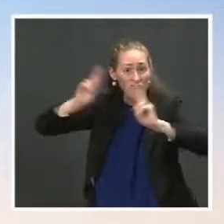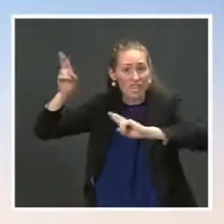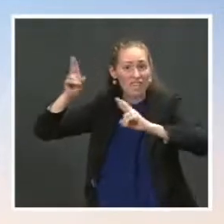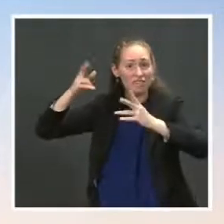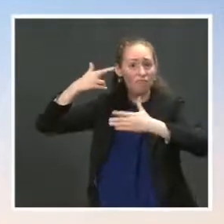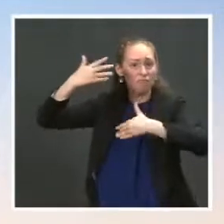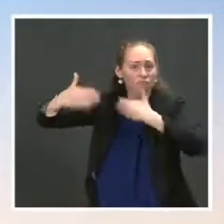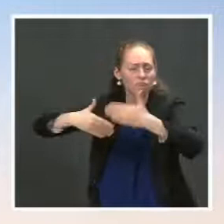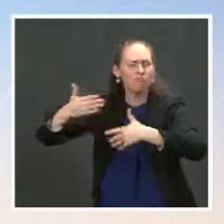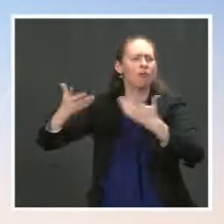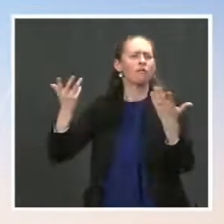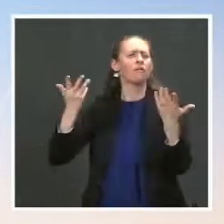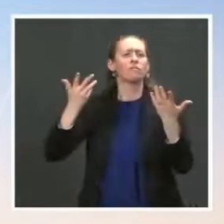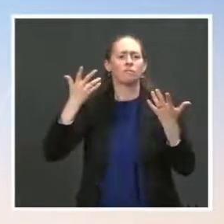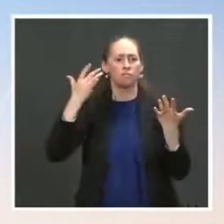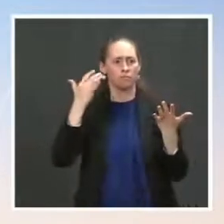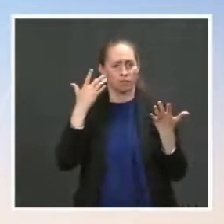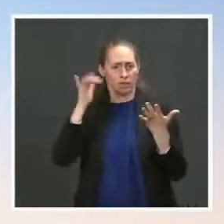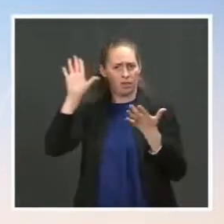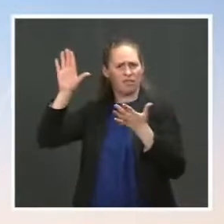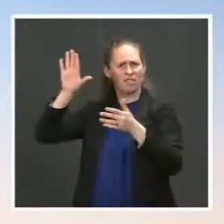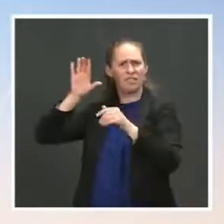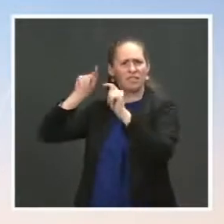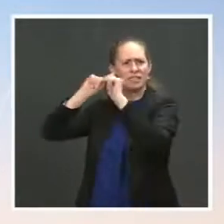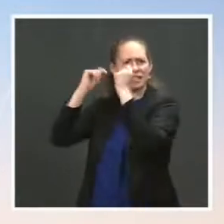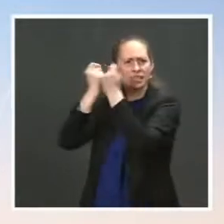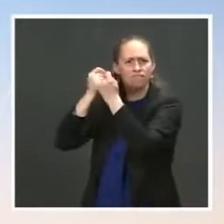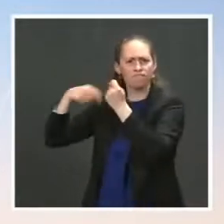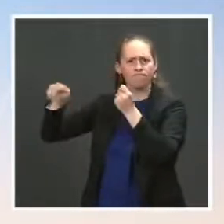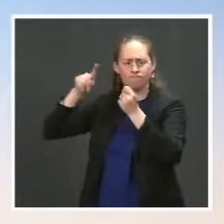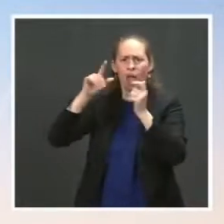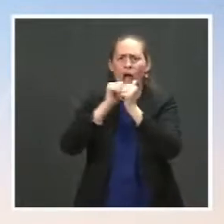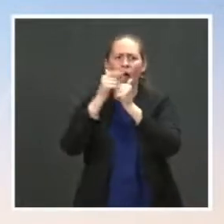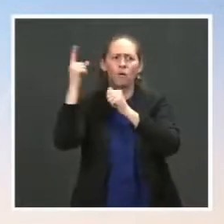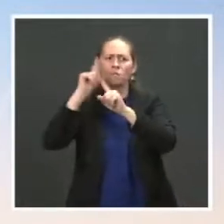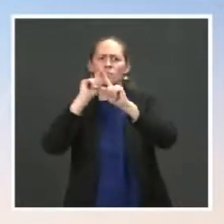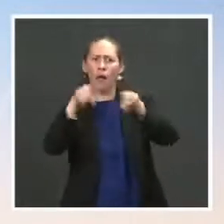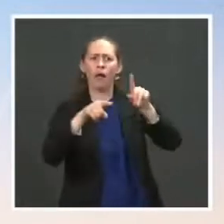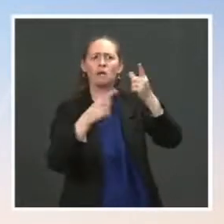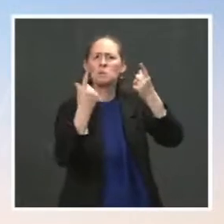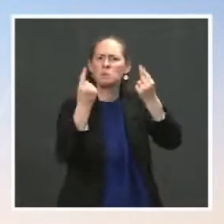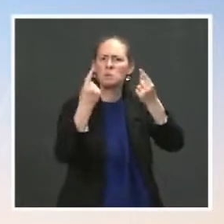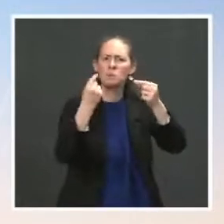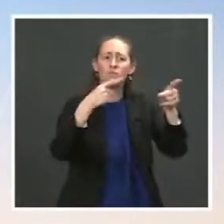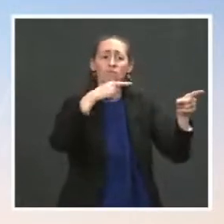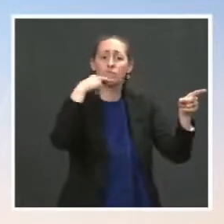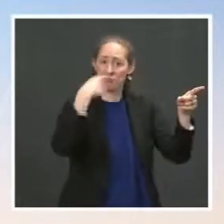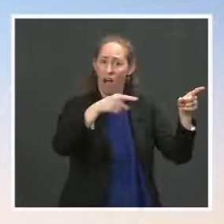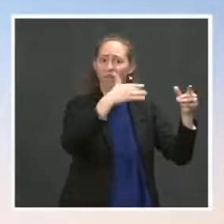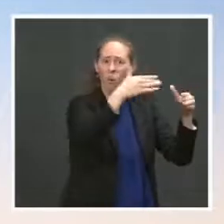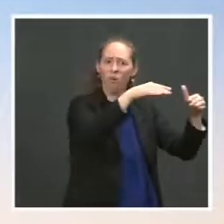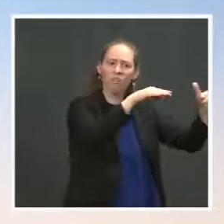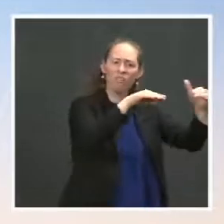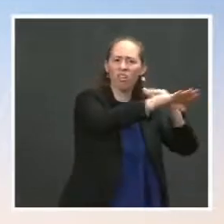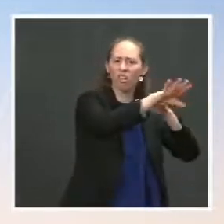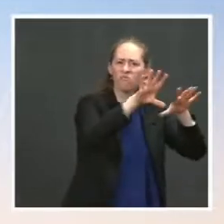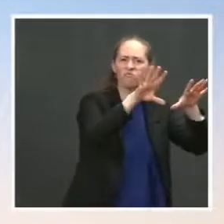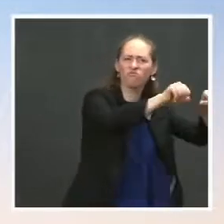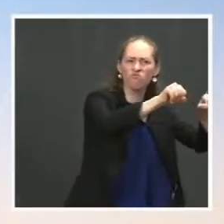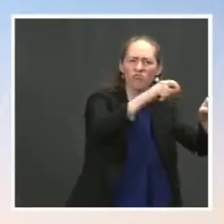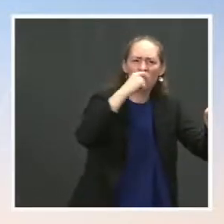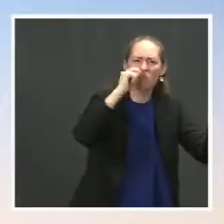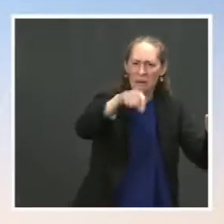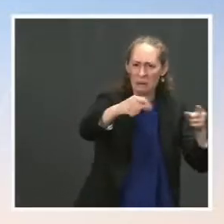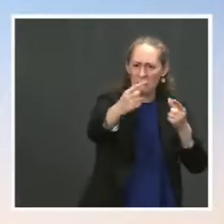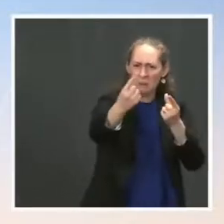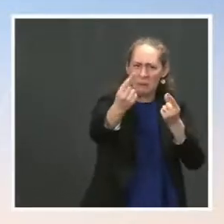have ready to go a response if Russia were to send some of those troops, or all of them, into Ukraine? Which is obviously, you know, not